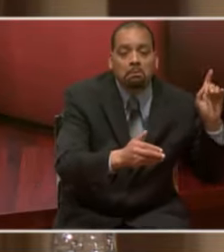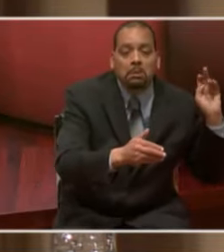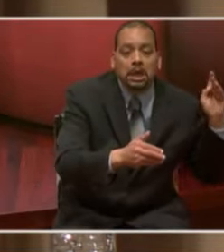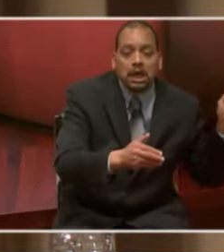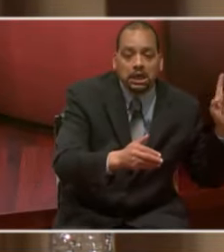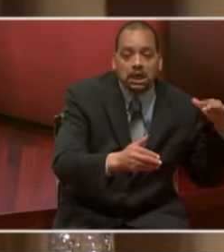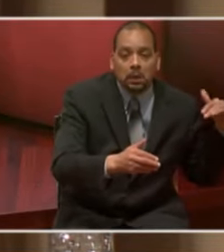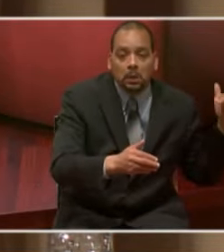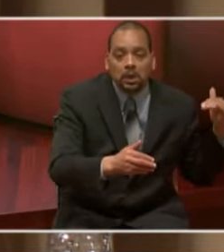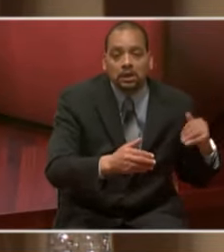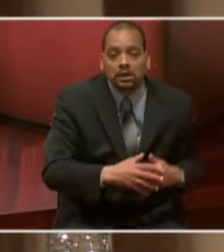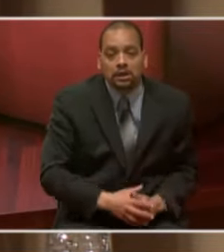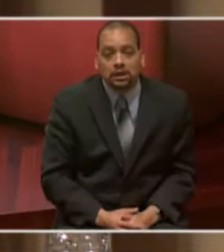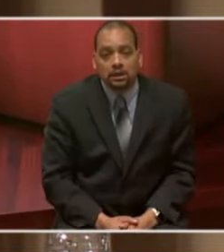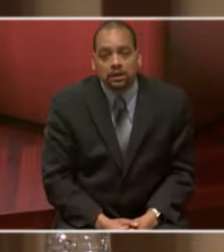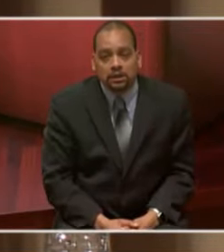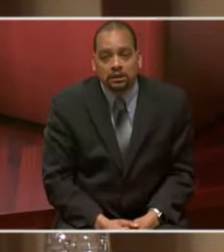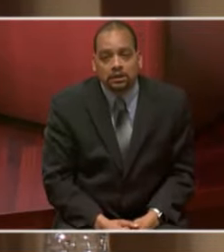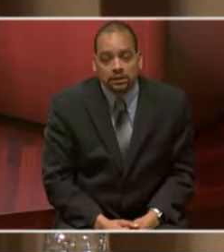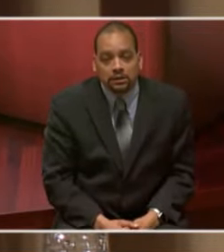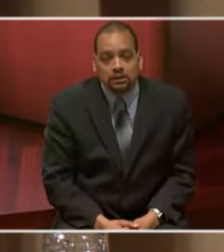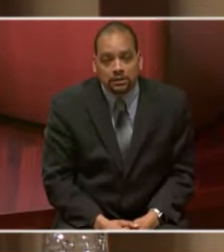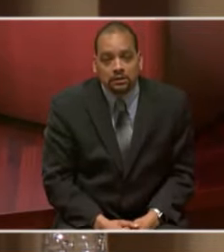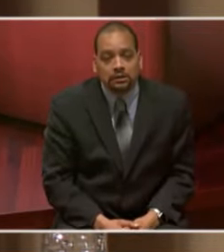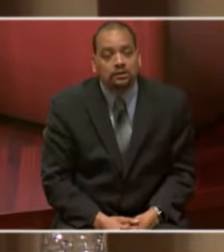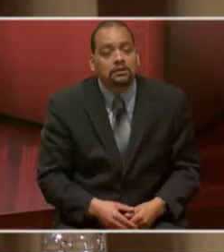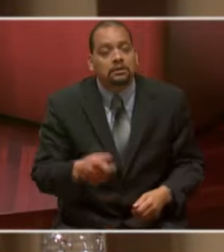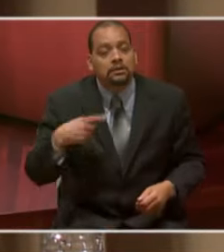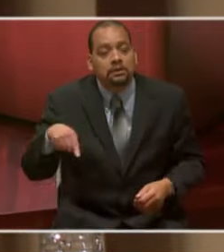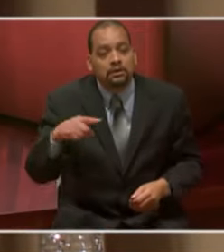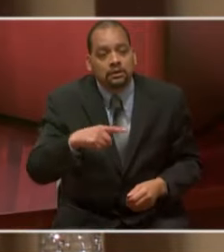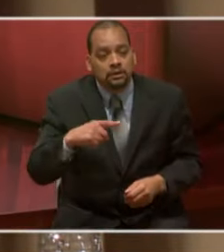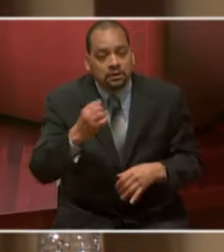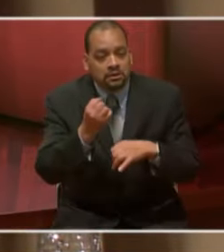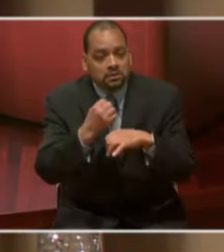drive. And each time we would go out and try to board a bus,